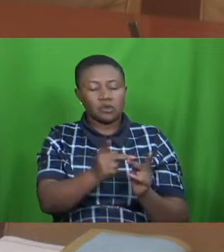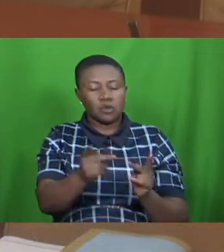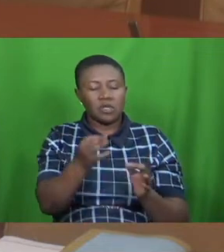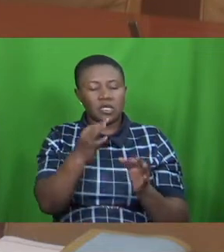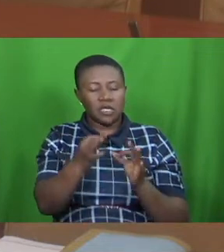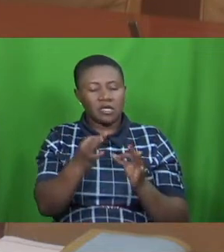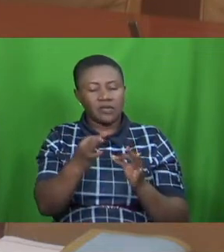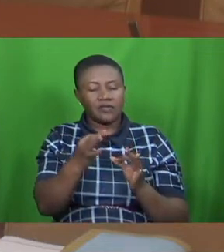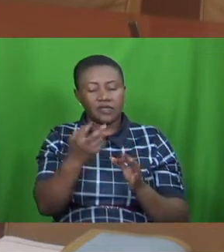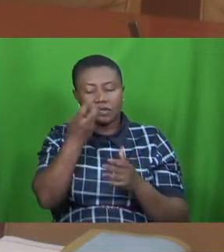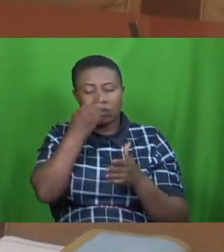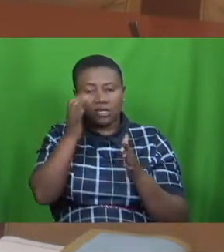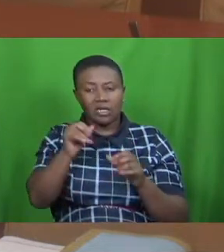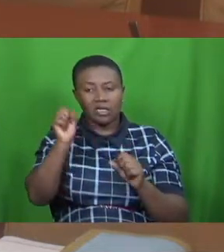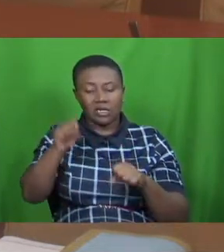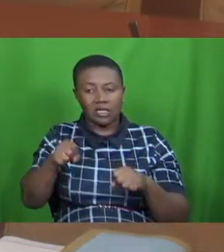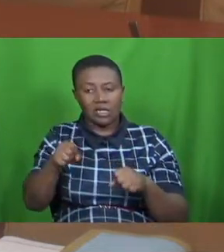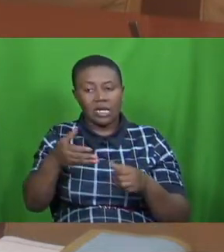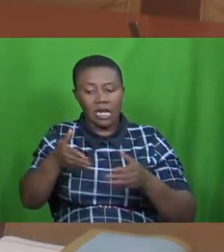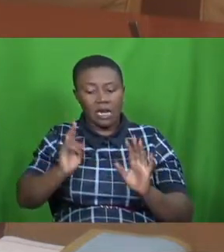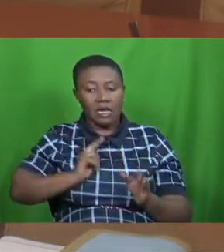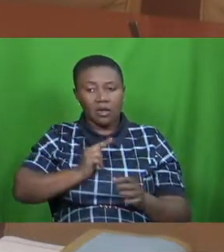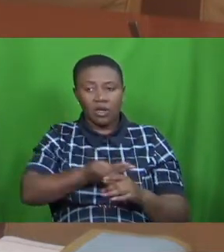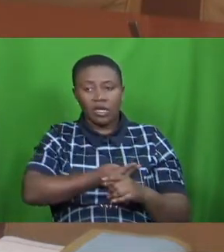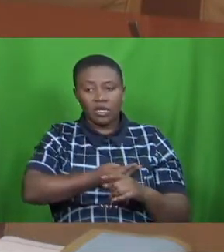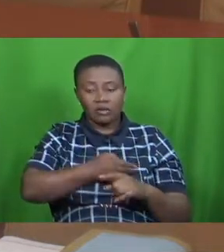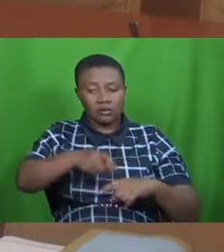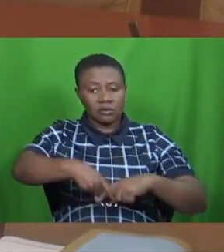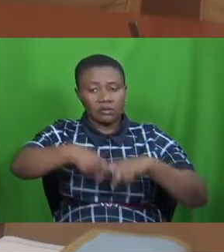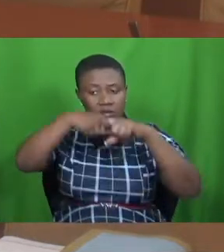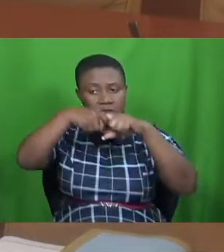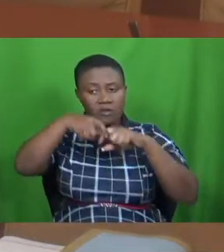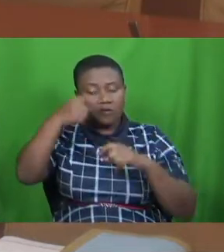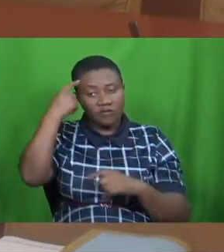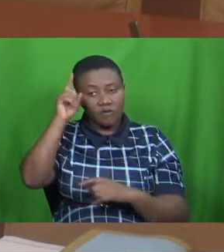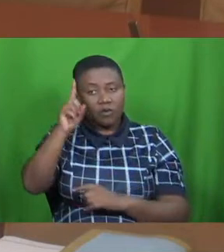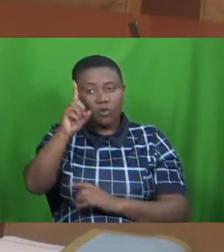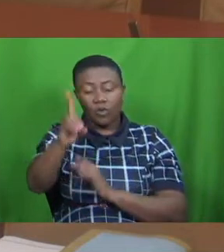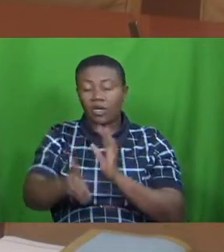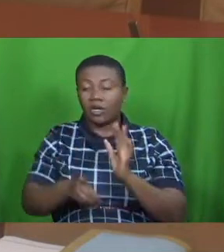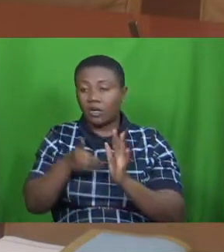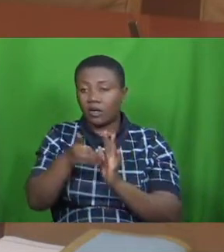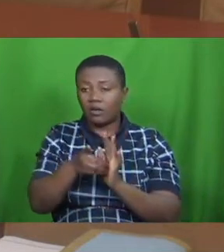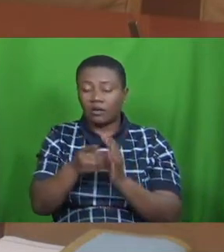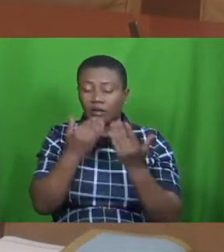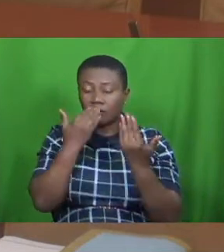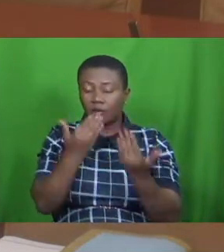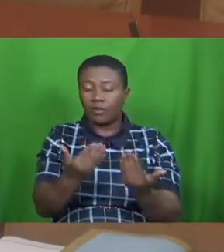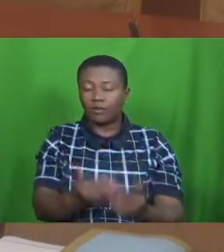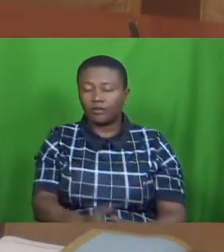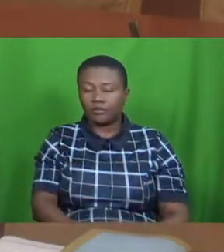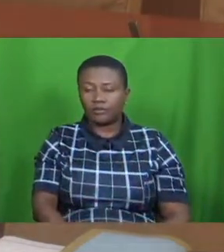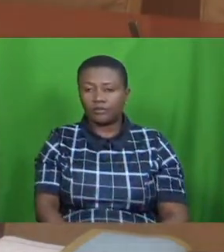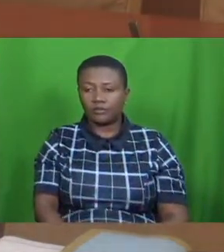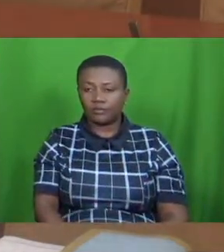for an hour, after which we could come back and take this item. Thank you.